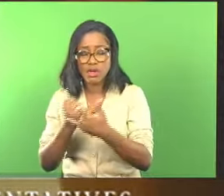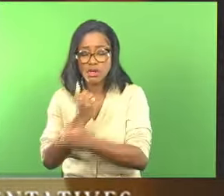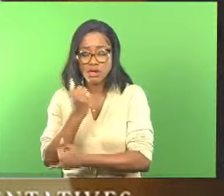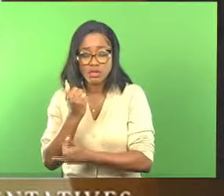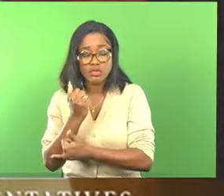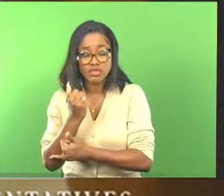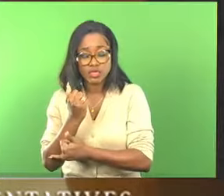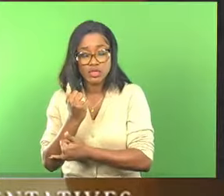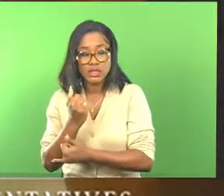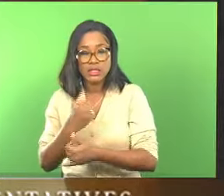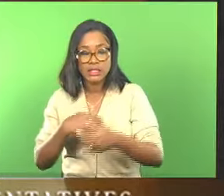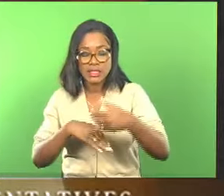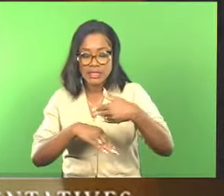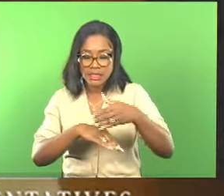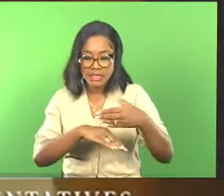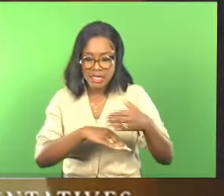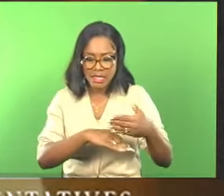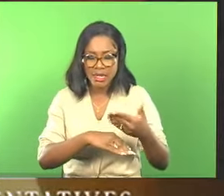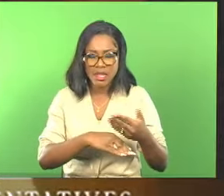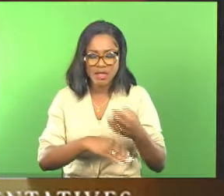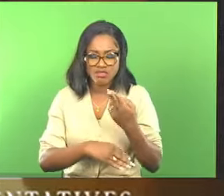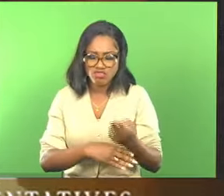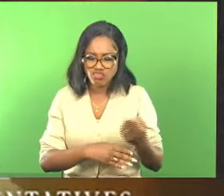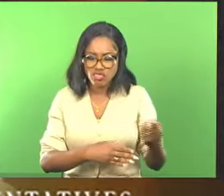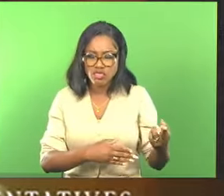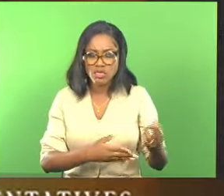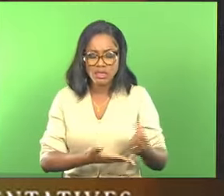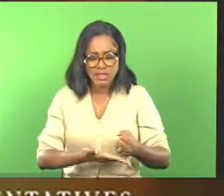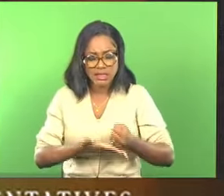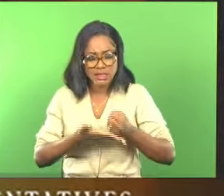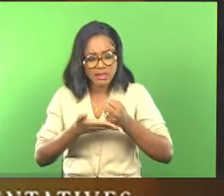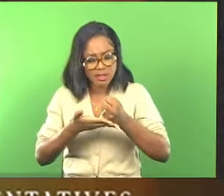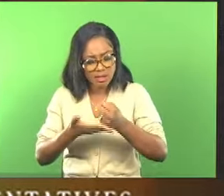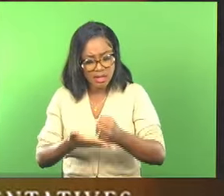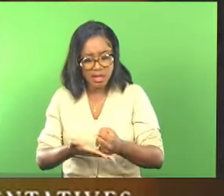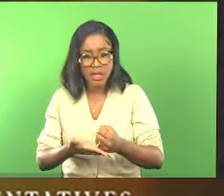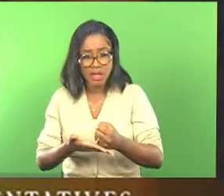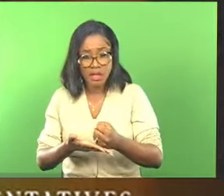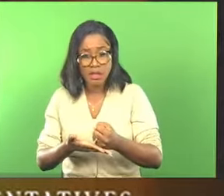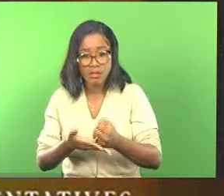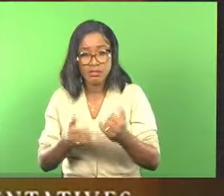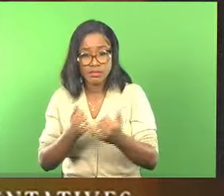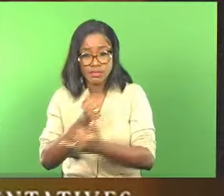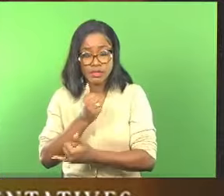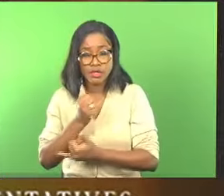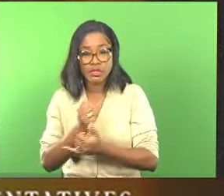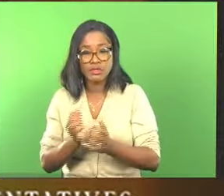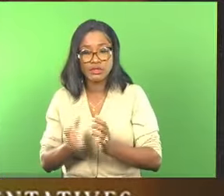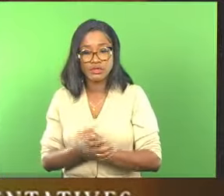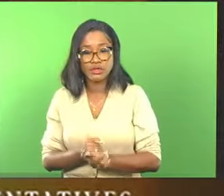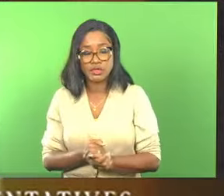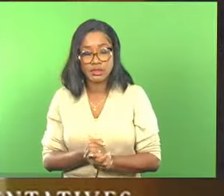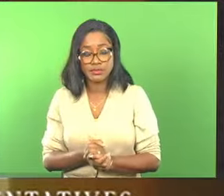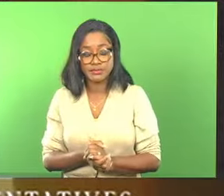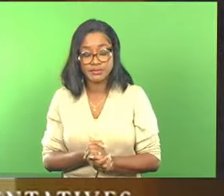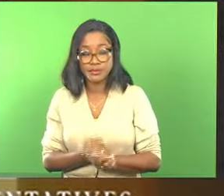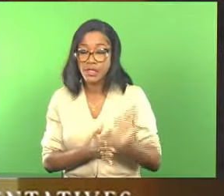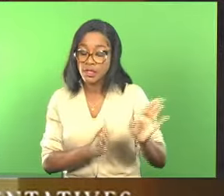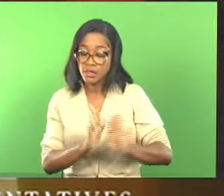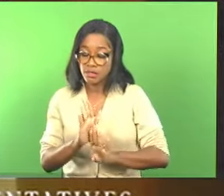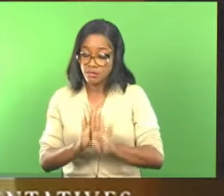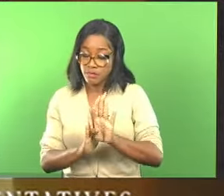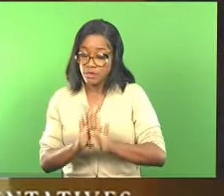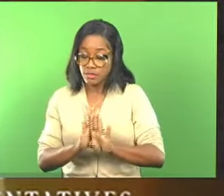aid, relief, and solidarity. Our development partnerships are